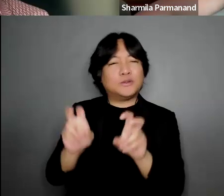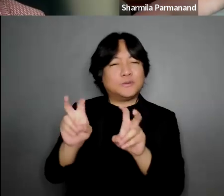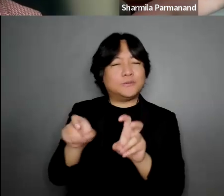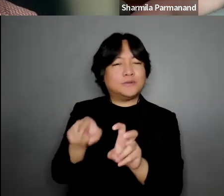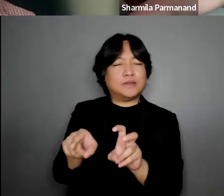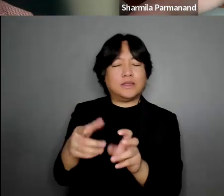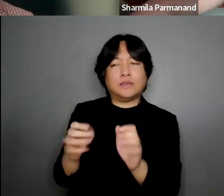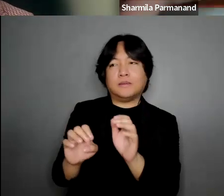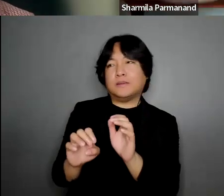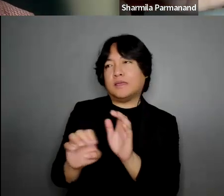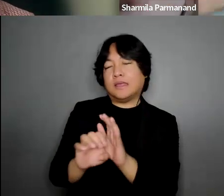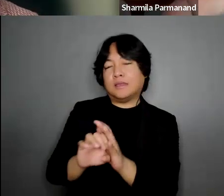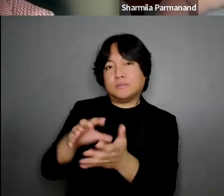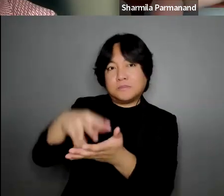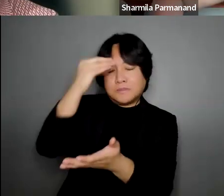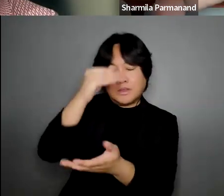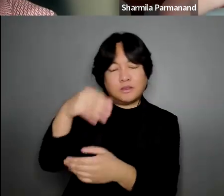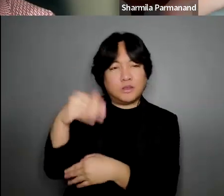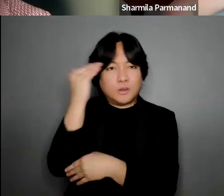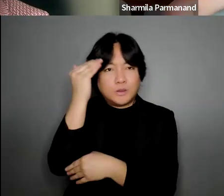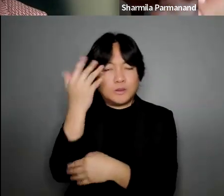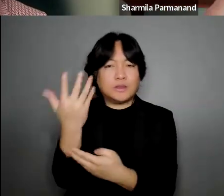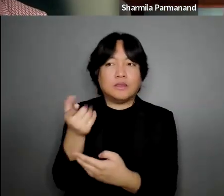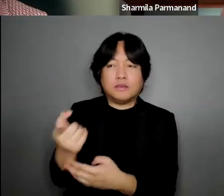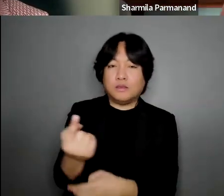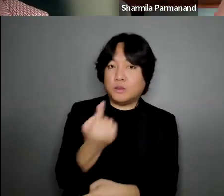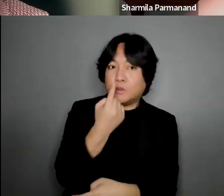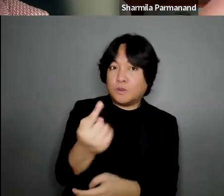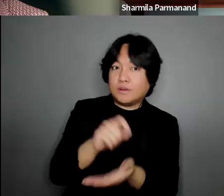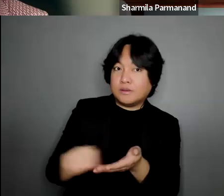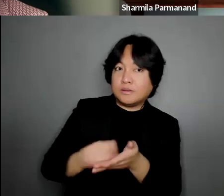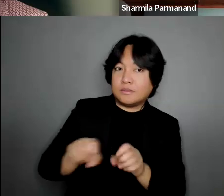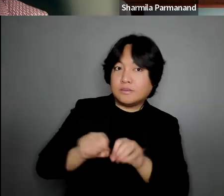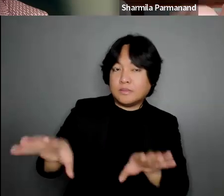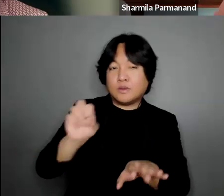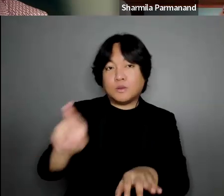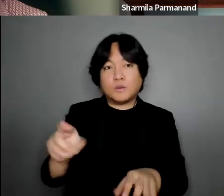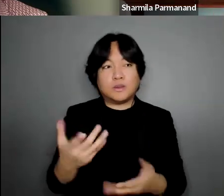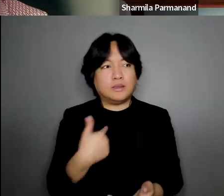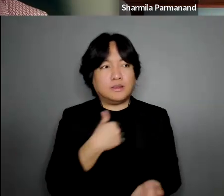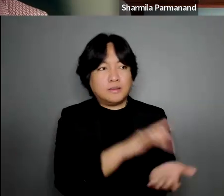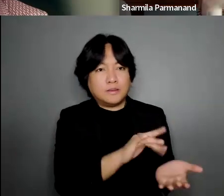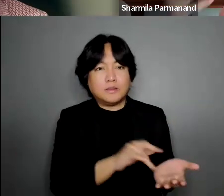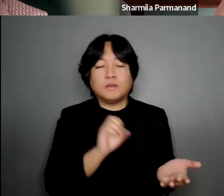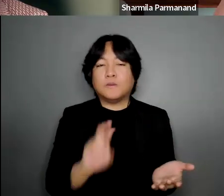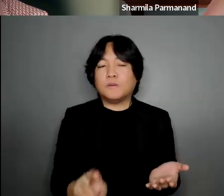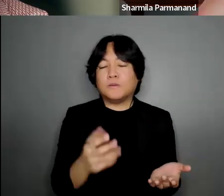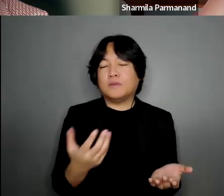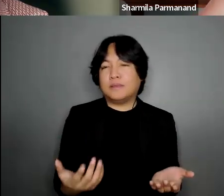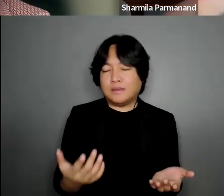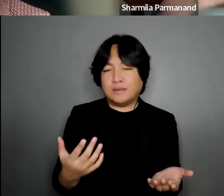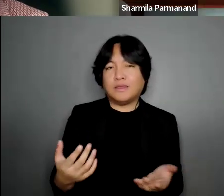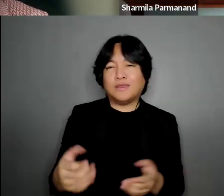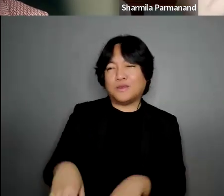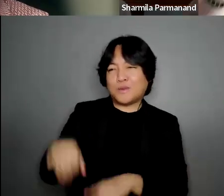generating knowledge, right? Solo authored publications, taking ideas away from juniors, being very mercenary in your